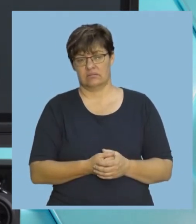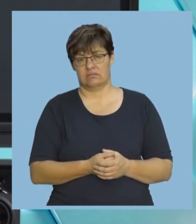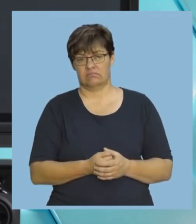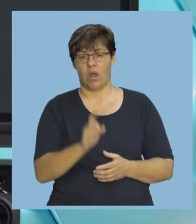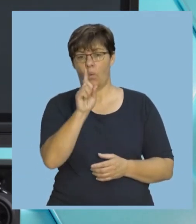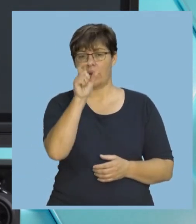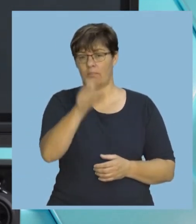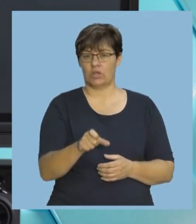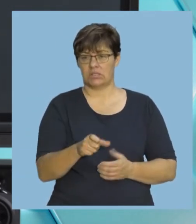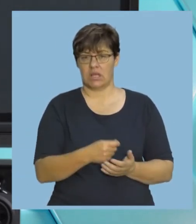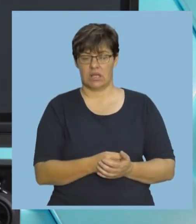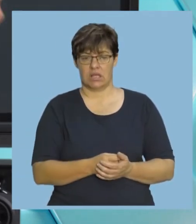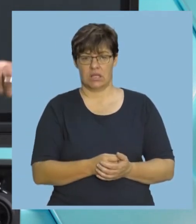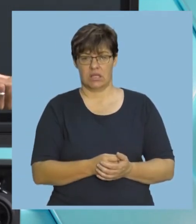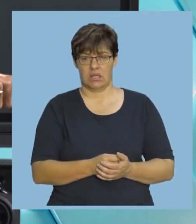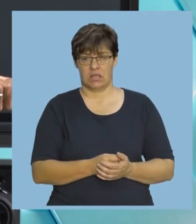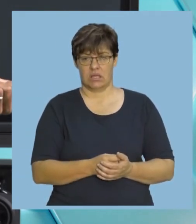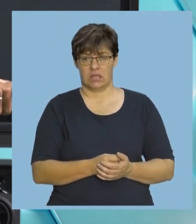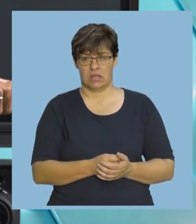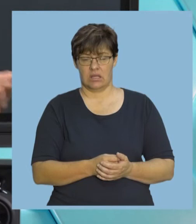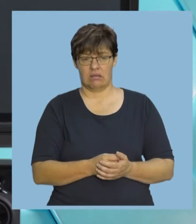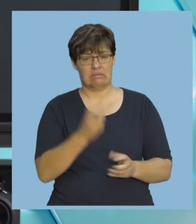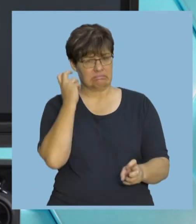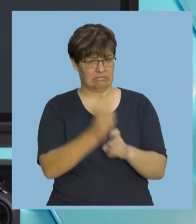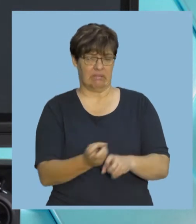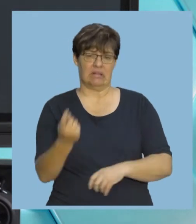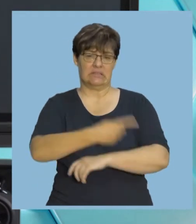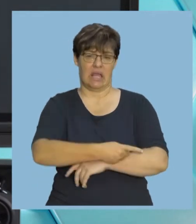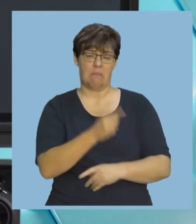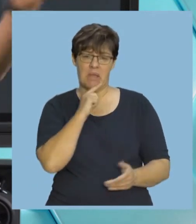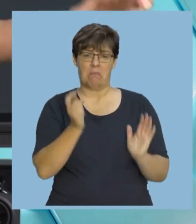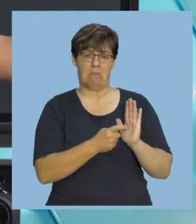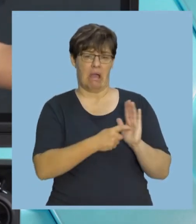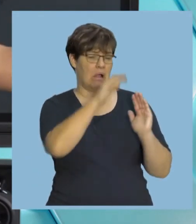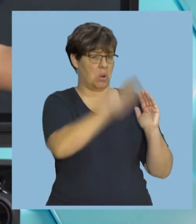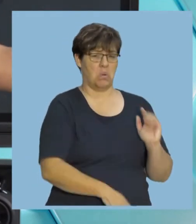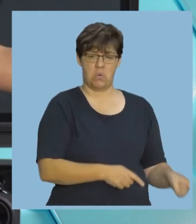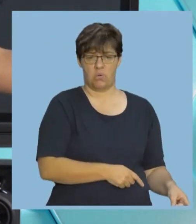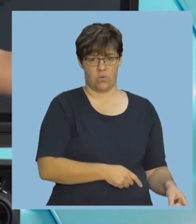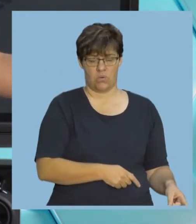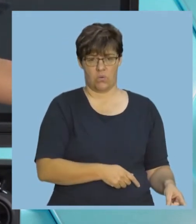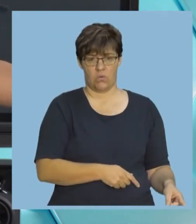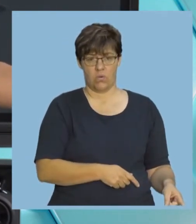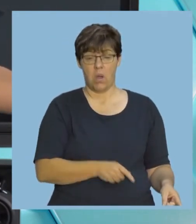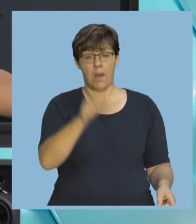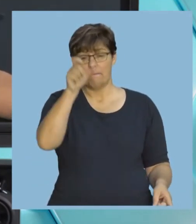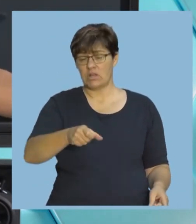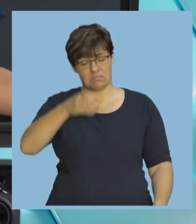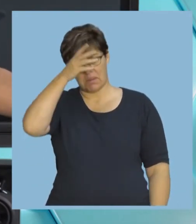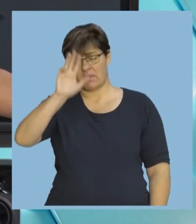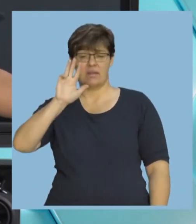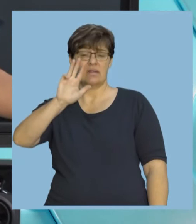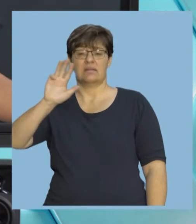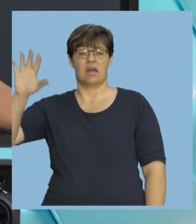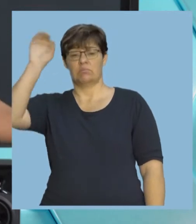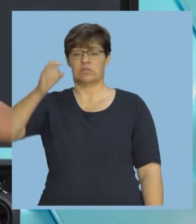just one person who had a bad day, a difficult day, and got a lower mark. And there was someone